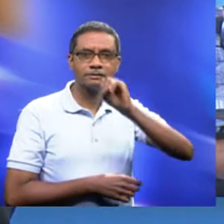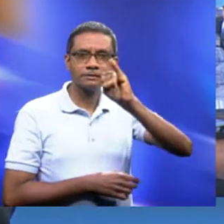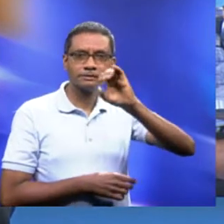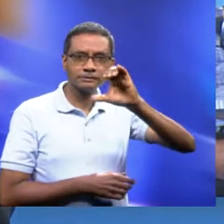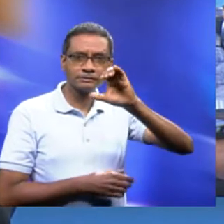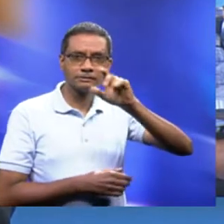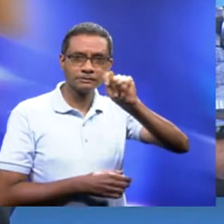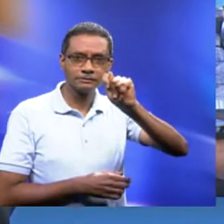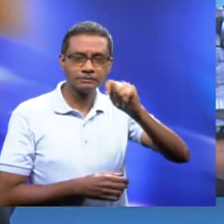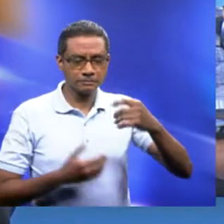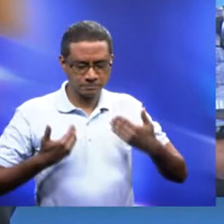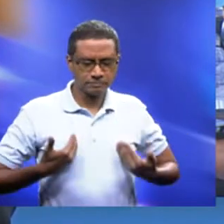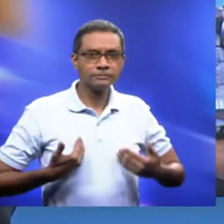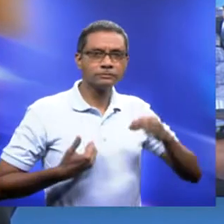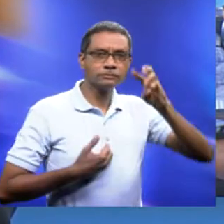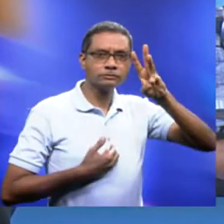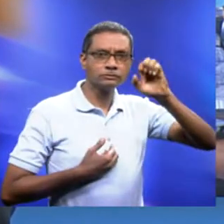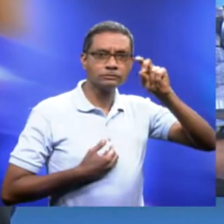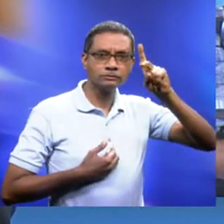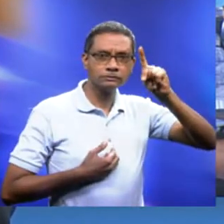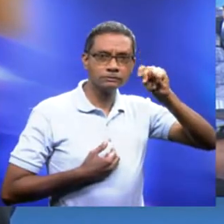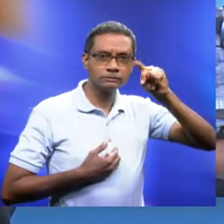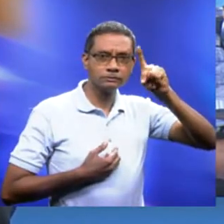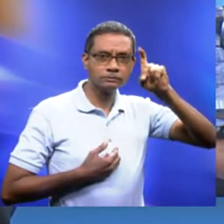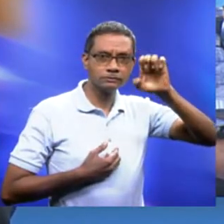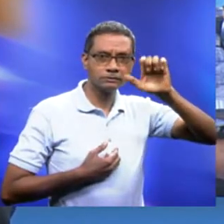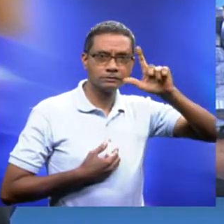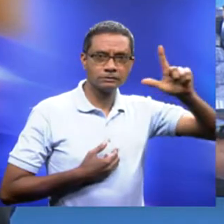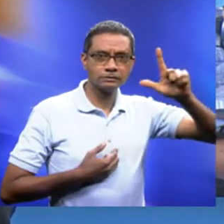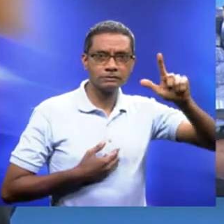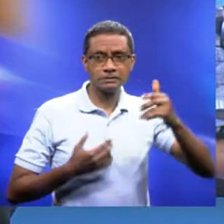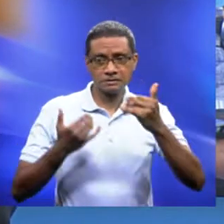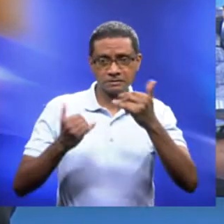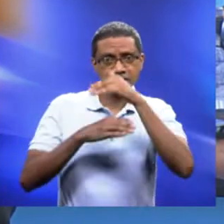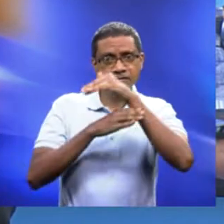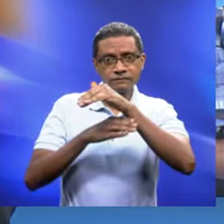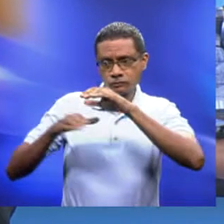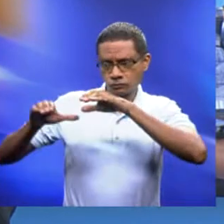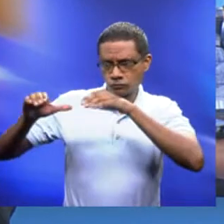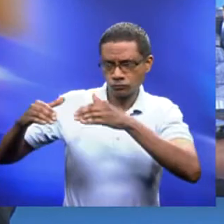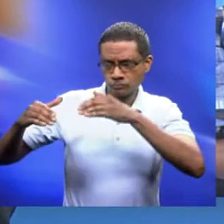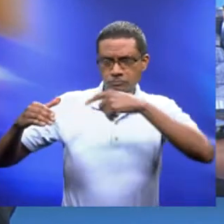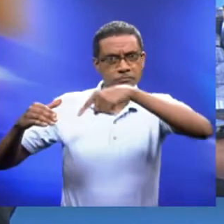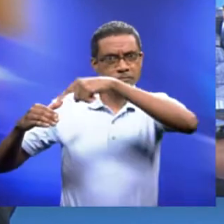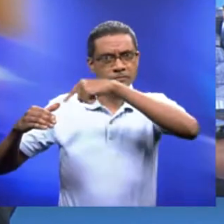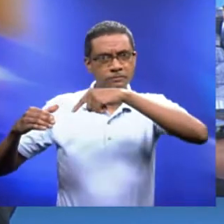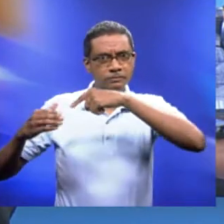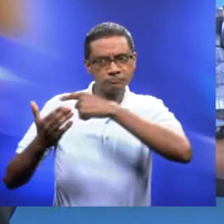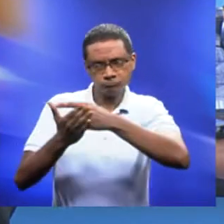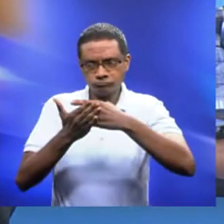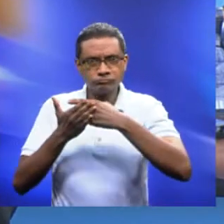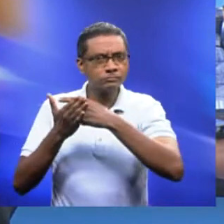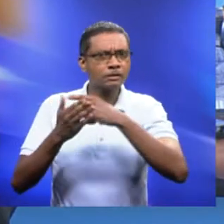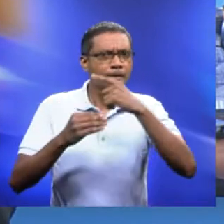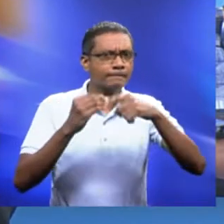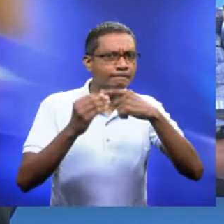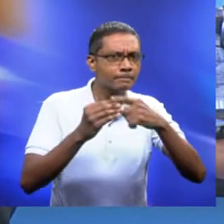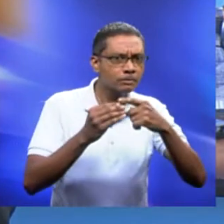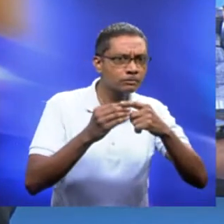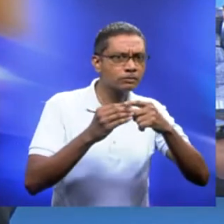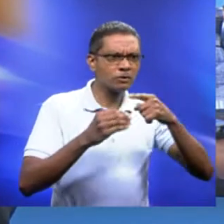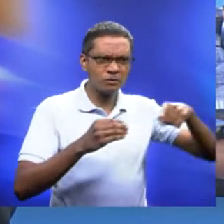Wendell Etienne. This evening, our panel will engage a discussion on cybersecurity and